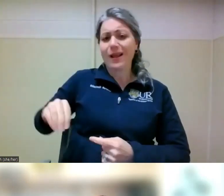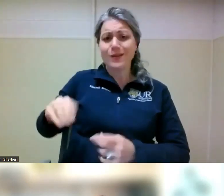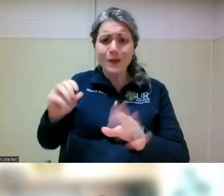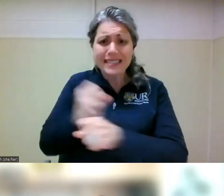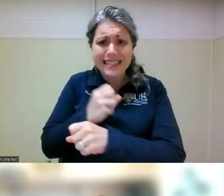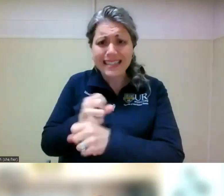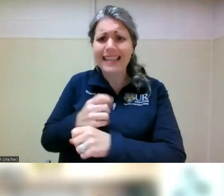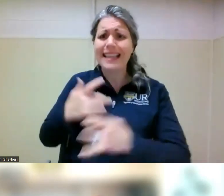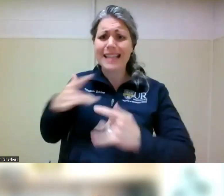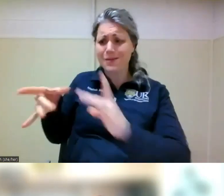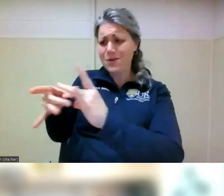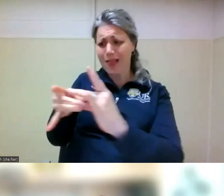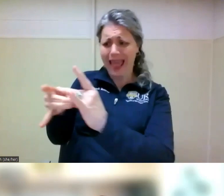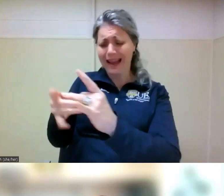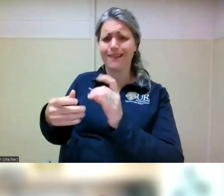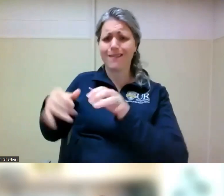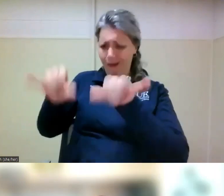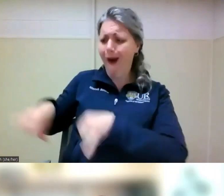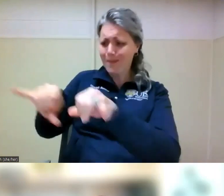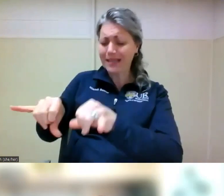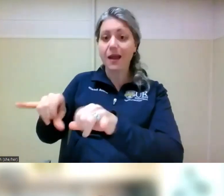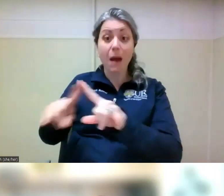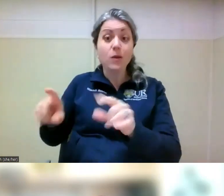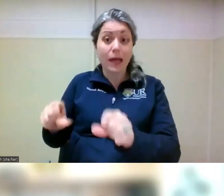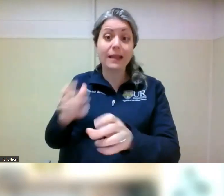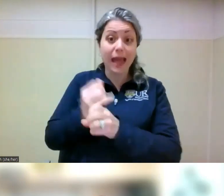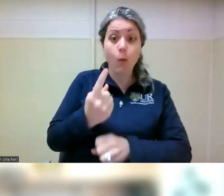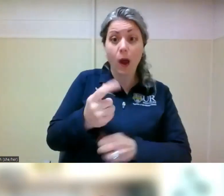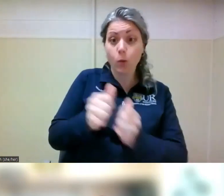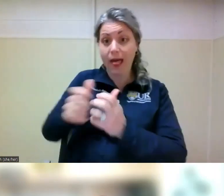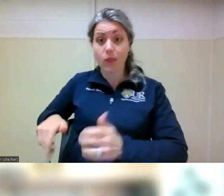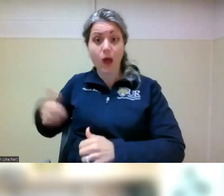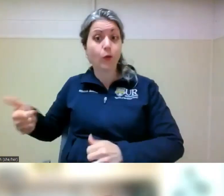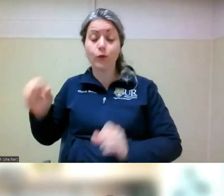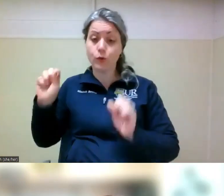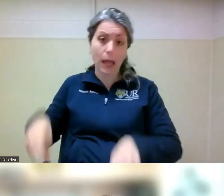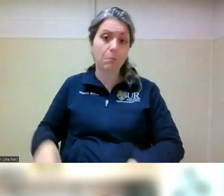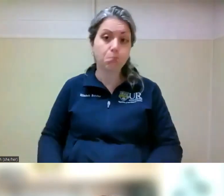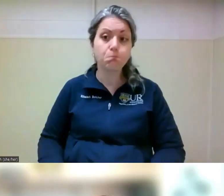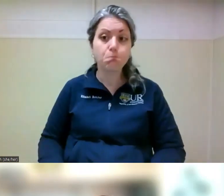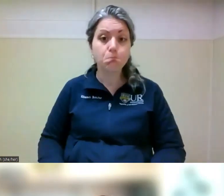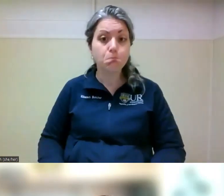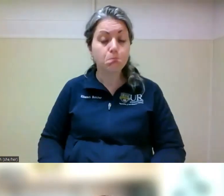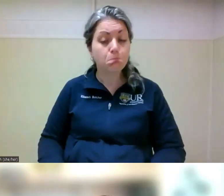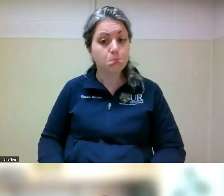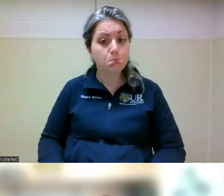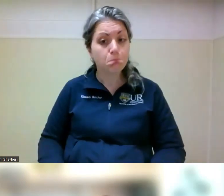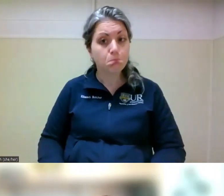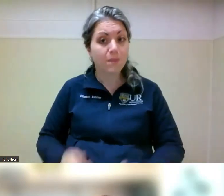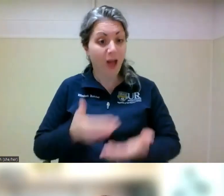to be HPV related, but you can get dysplasia without HPV. Yeah. All right.